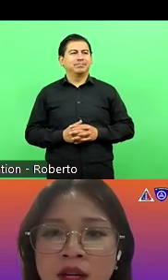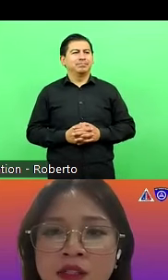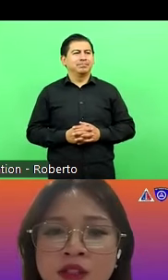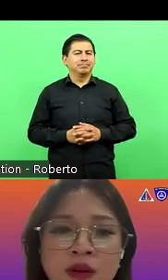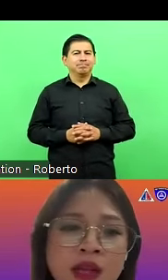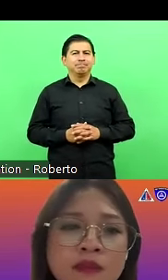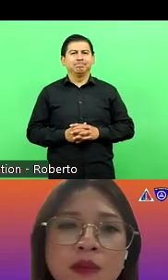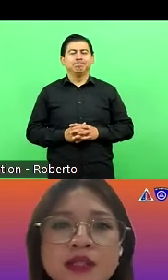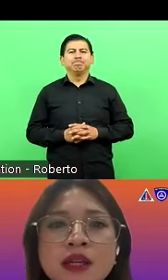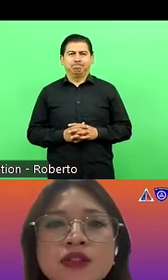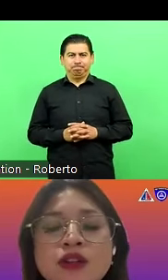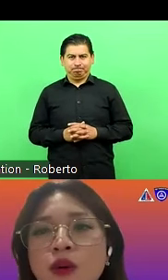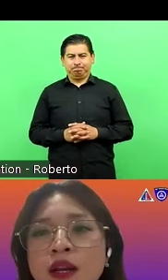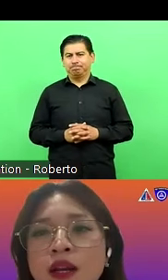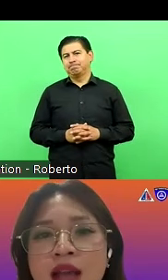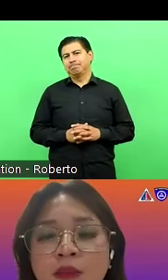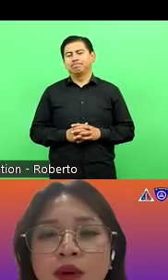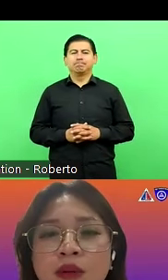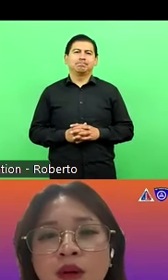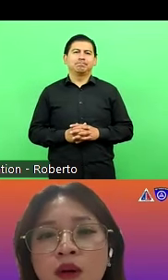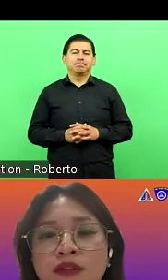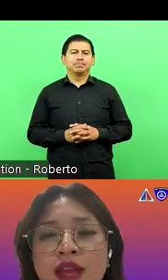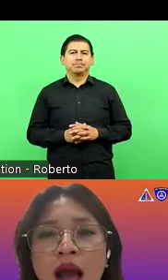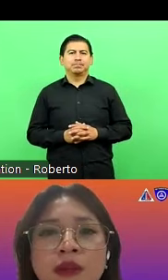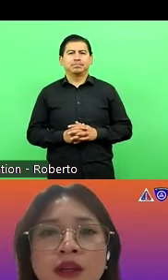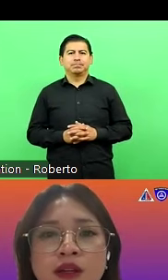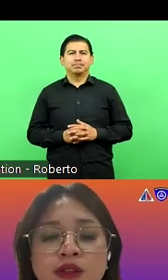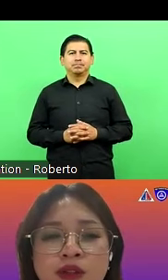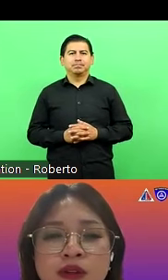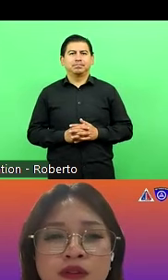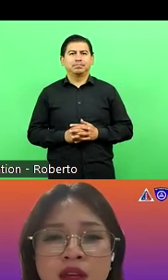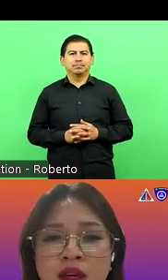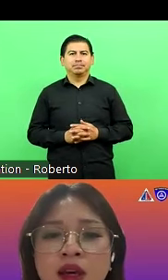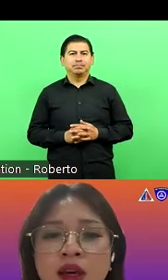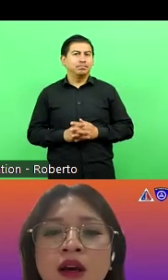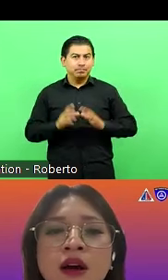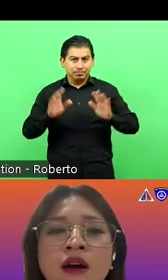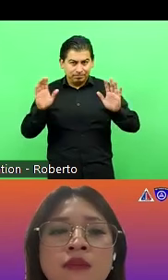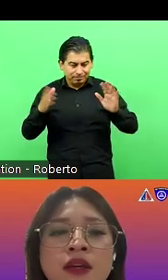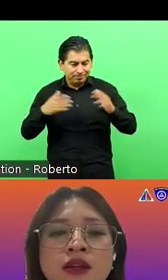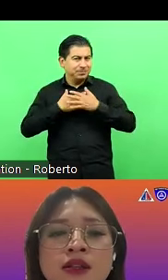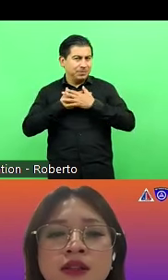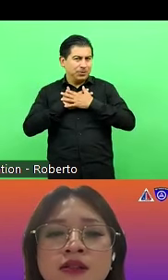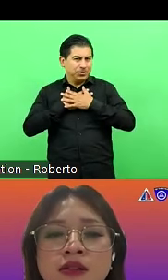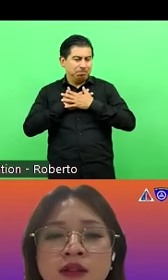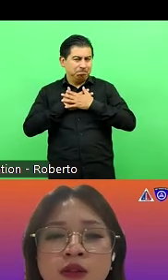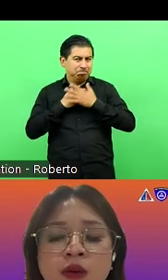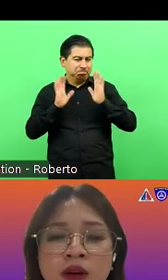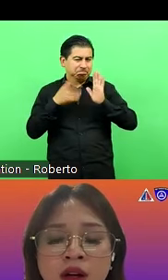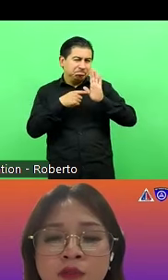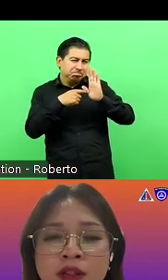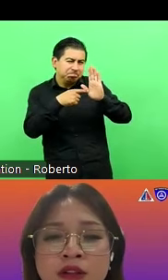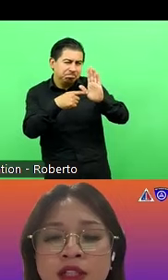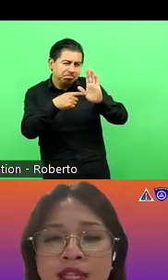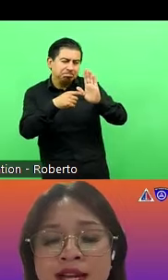All right, so let me present to you an example of the application of the Making Cities Resilient